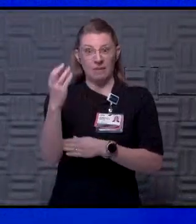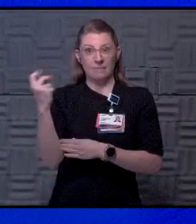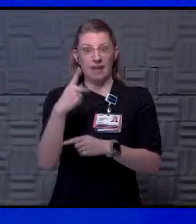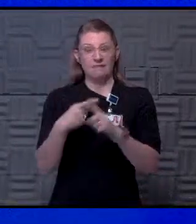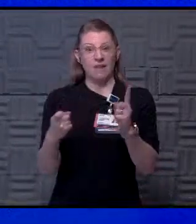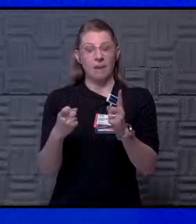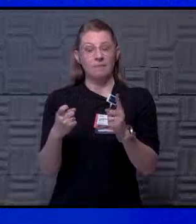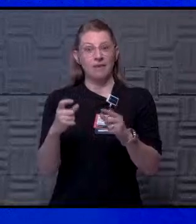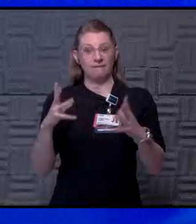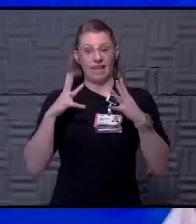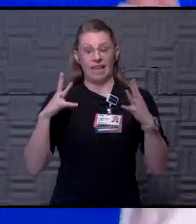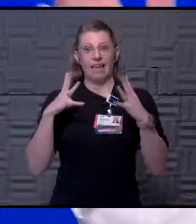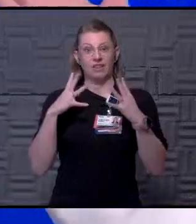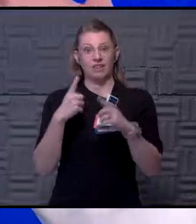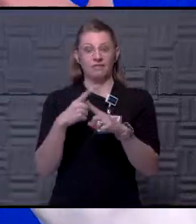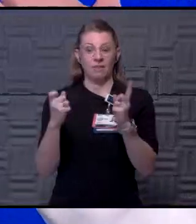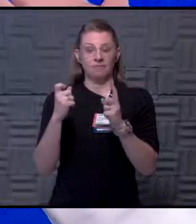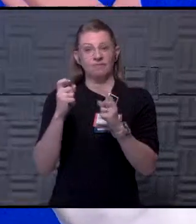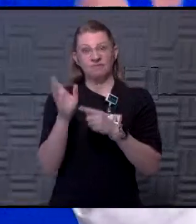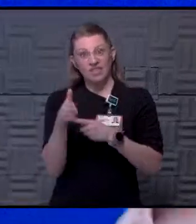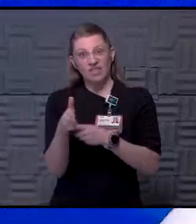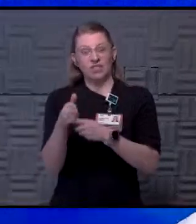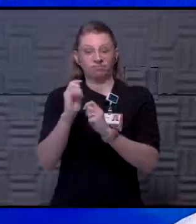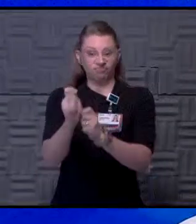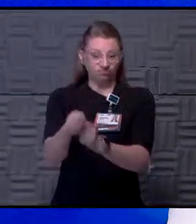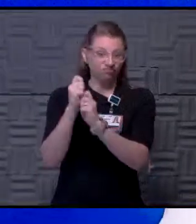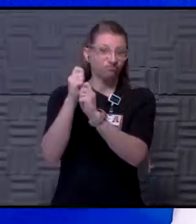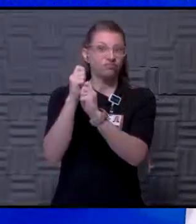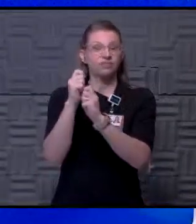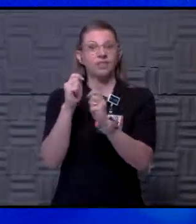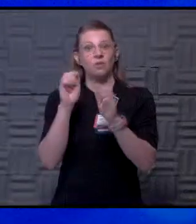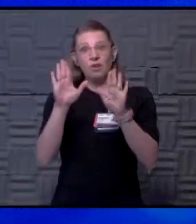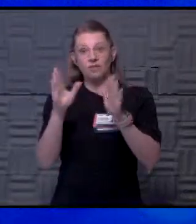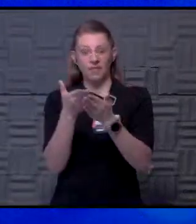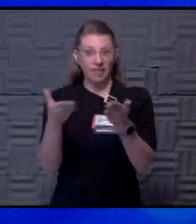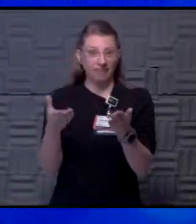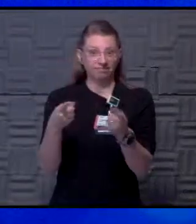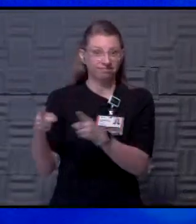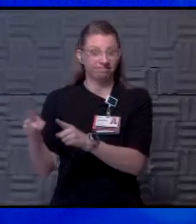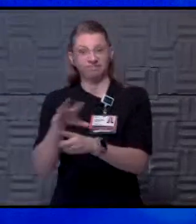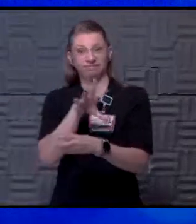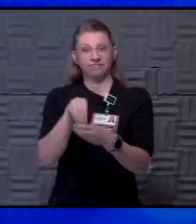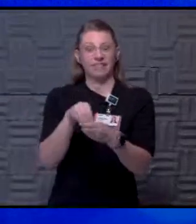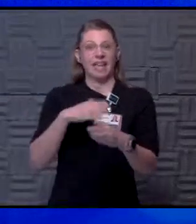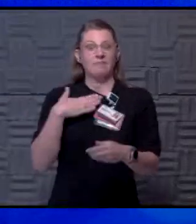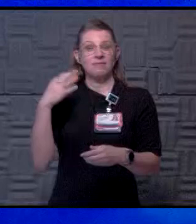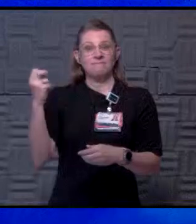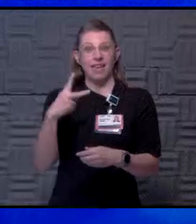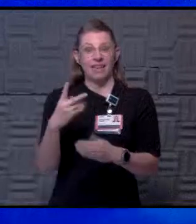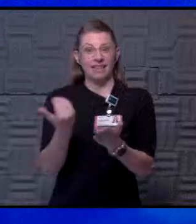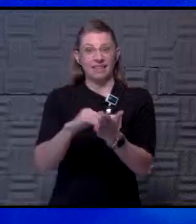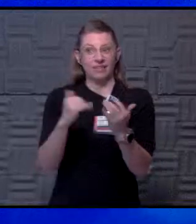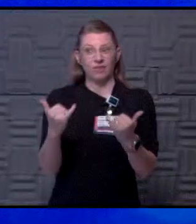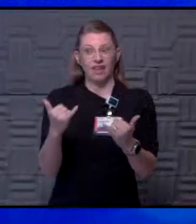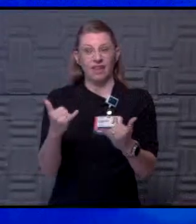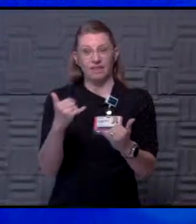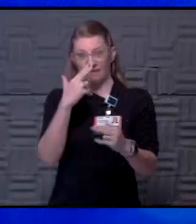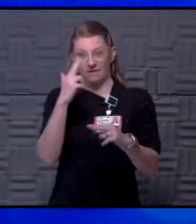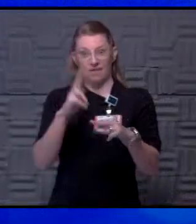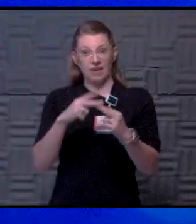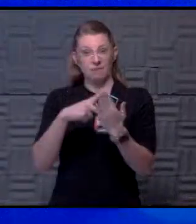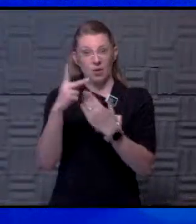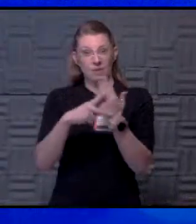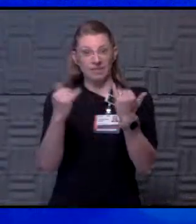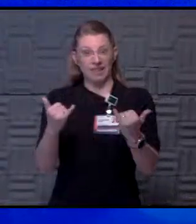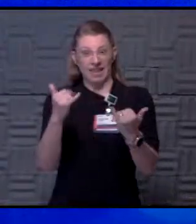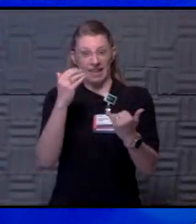vacation from Colorado, trout fishing, all those wonderful things, and happy to be back with you today. We have a really fun program